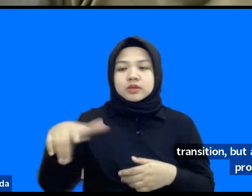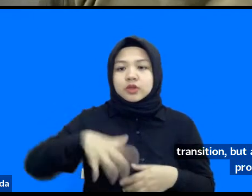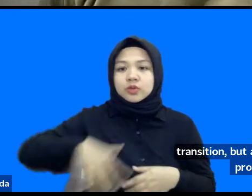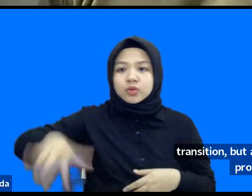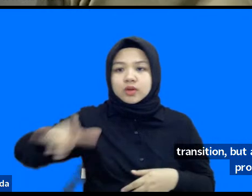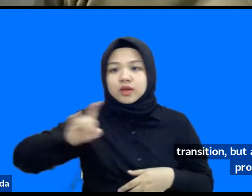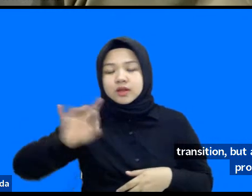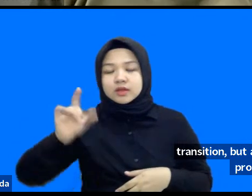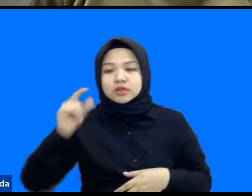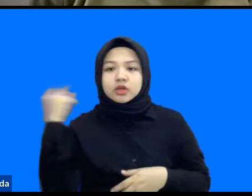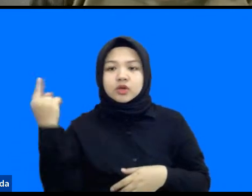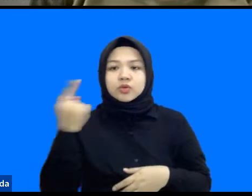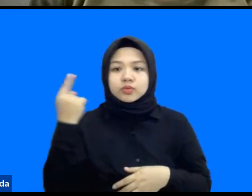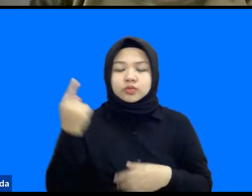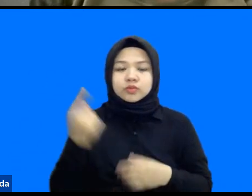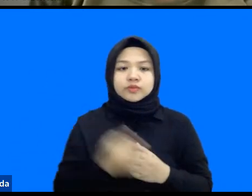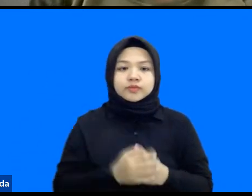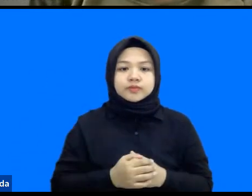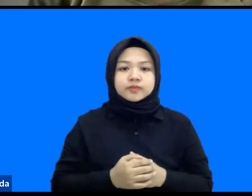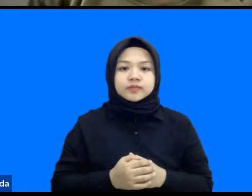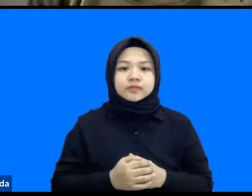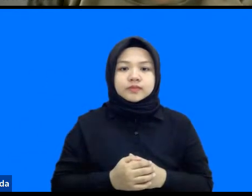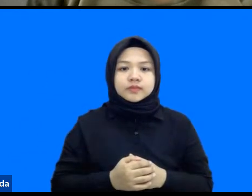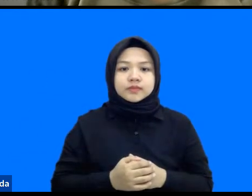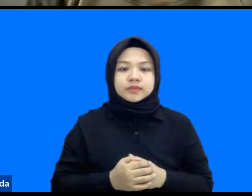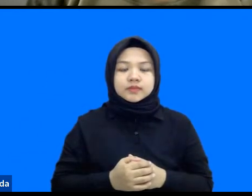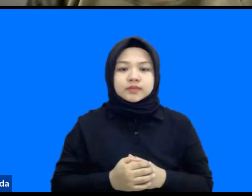is firstly the lack of